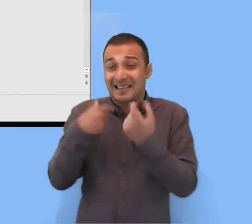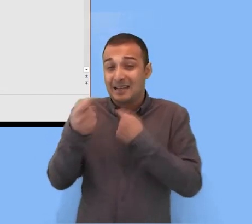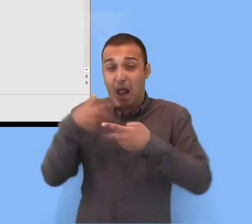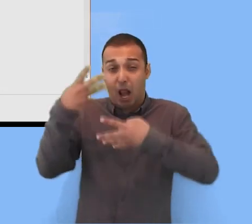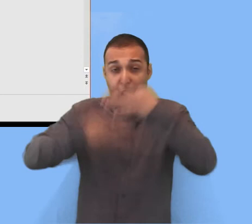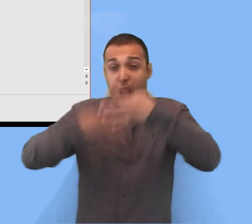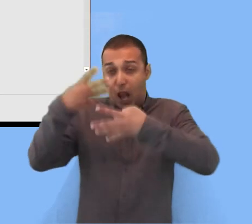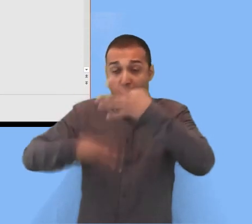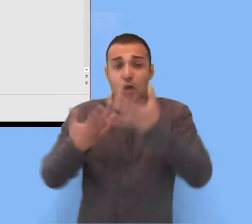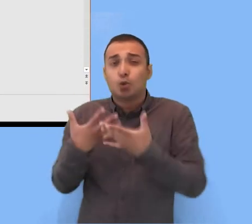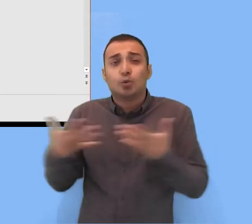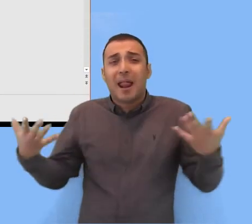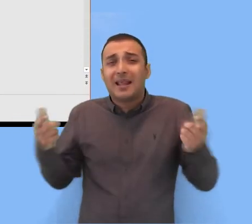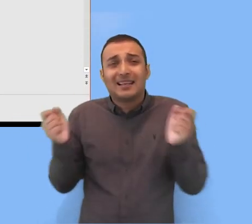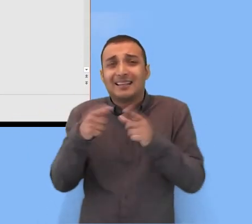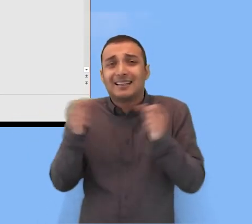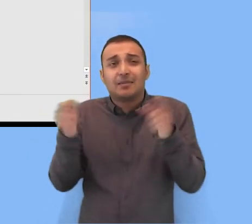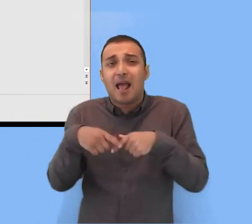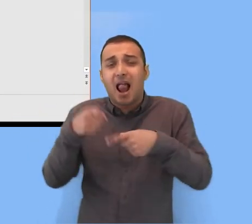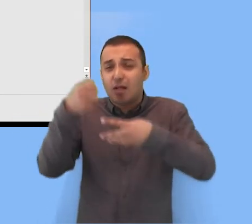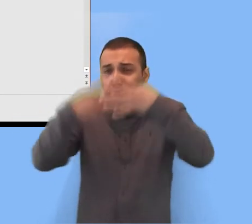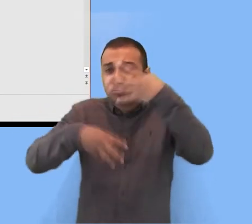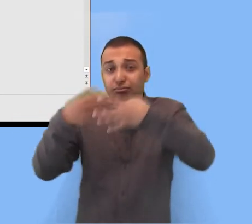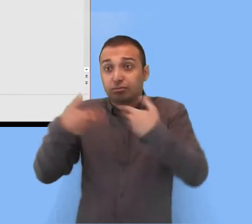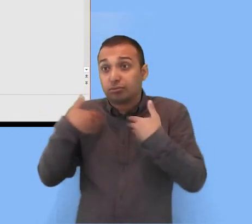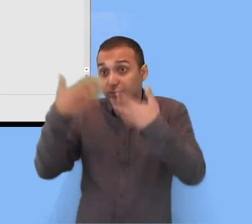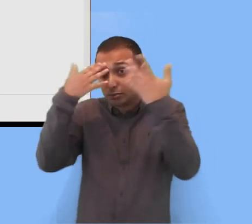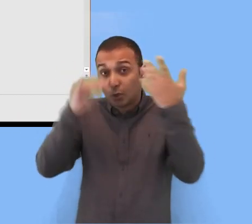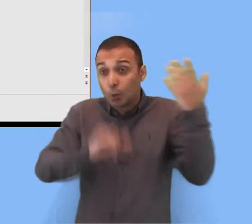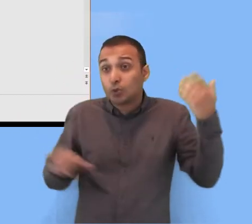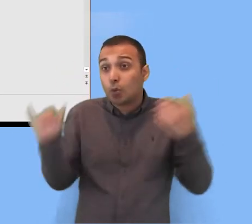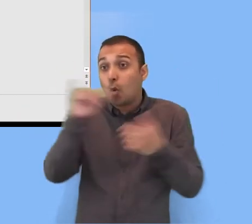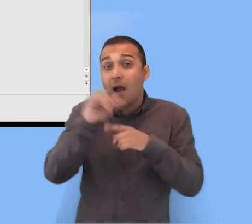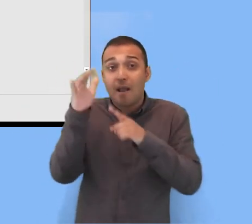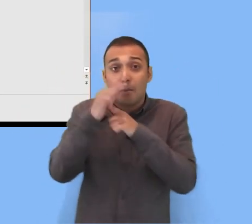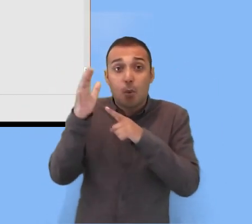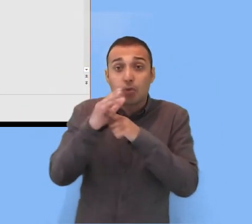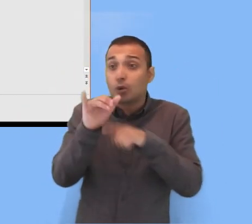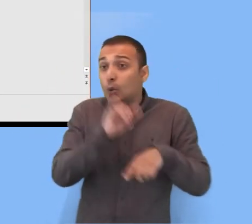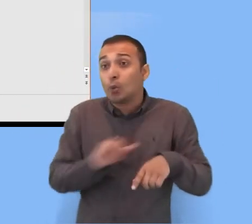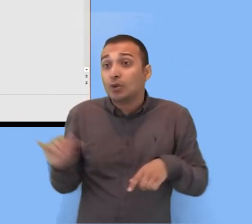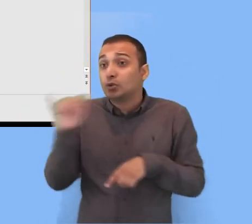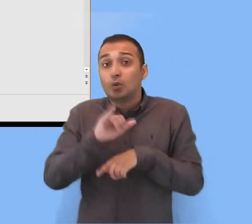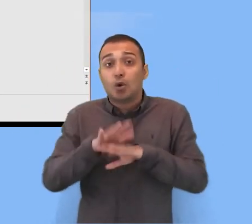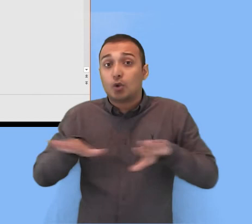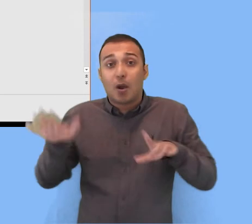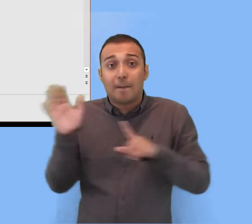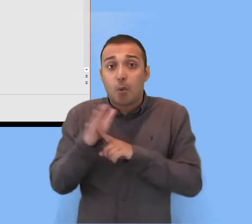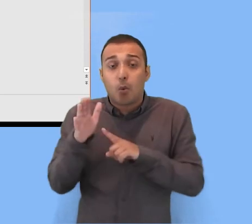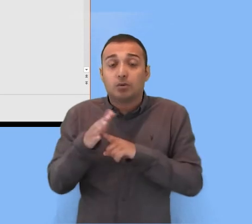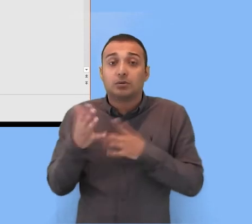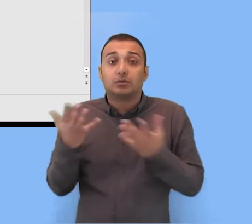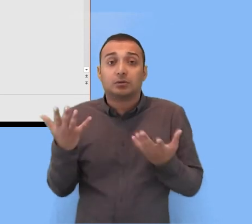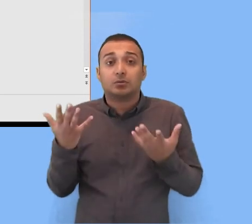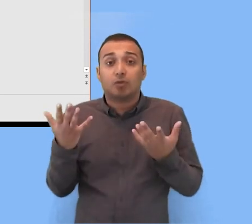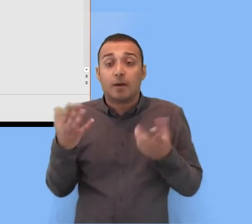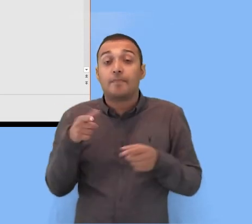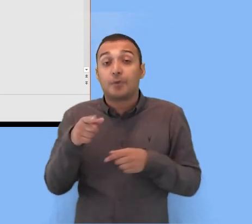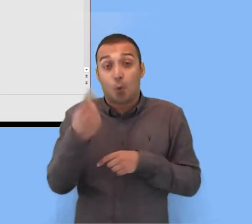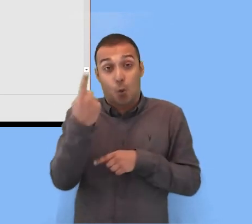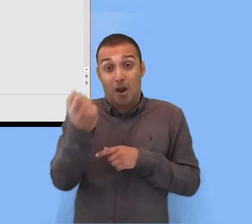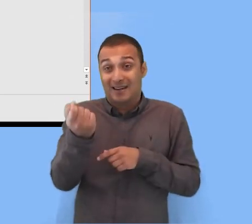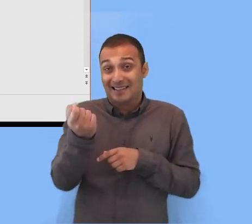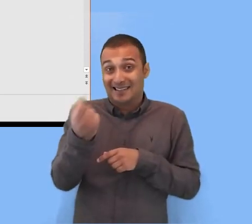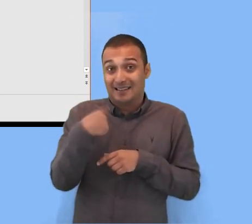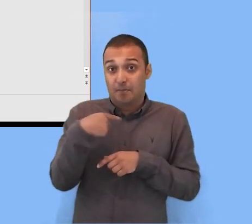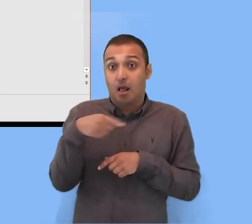many, like which ones are important and which ones aren't. And one of the emails